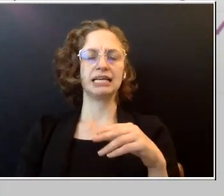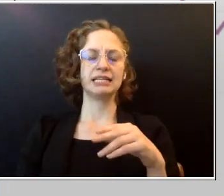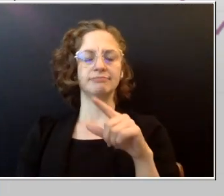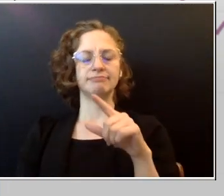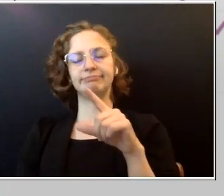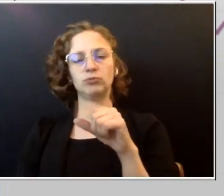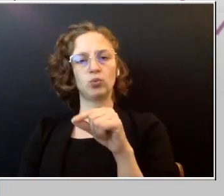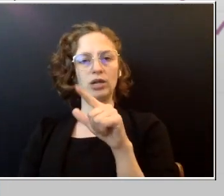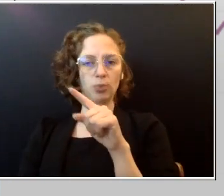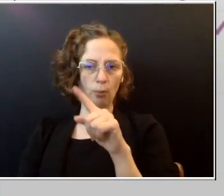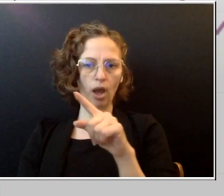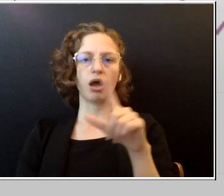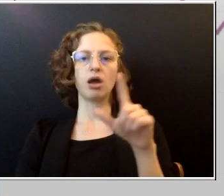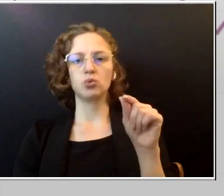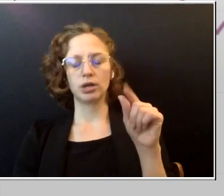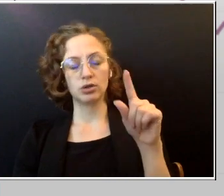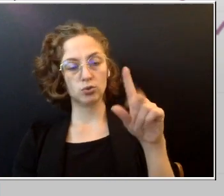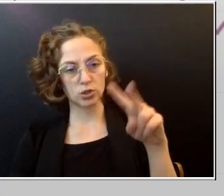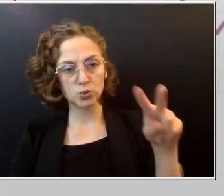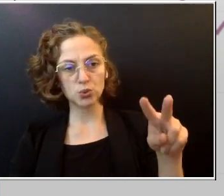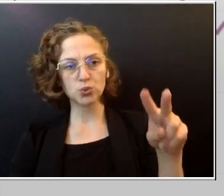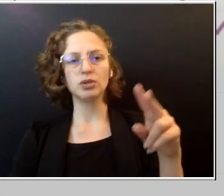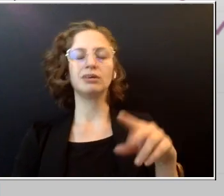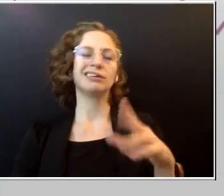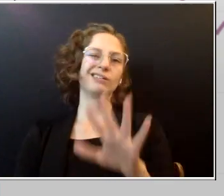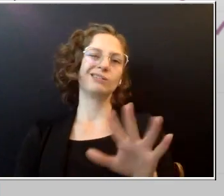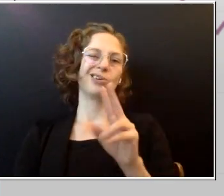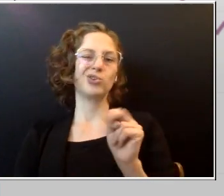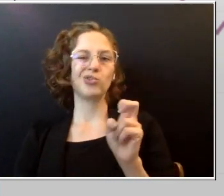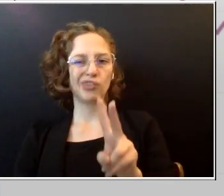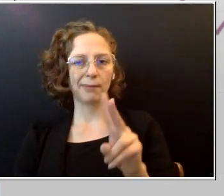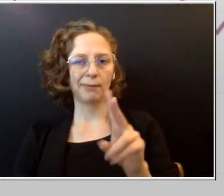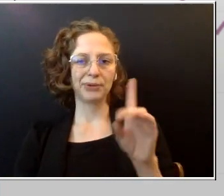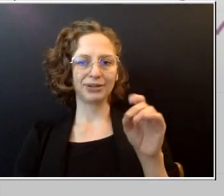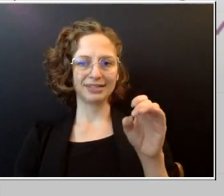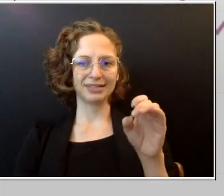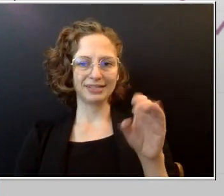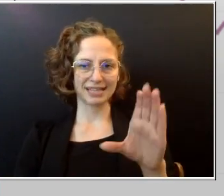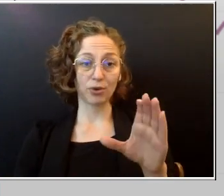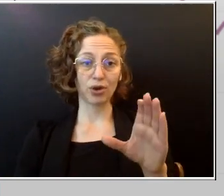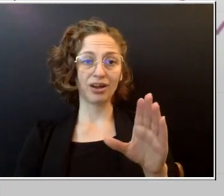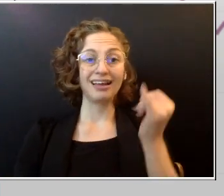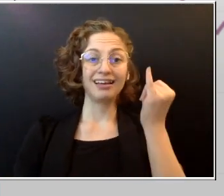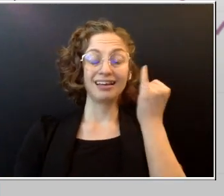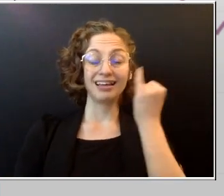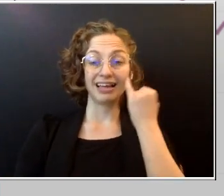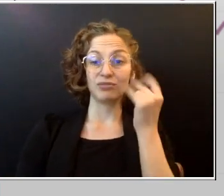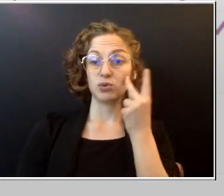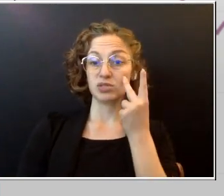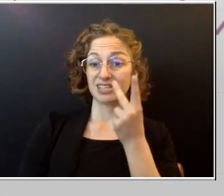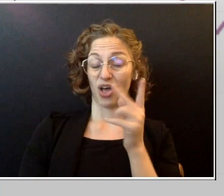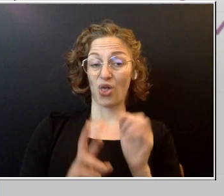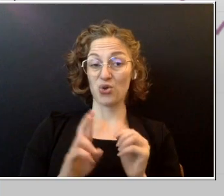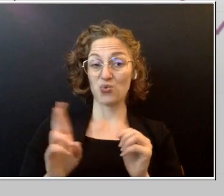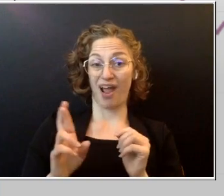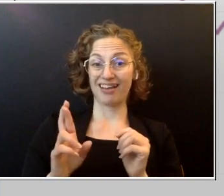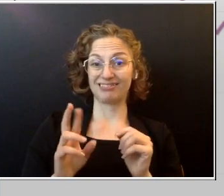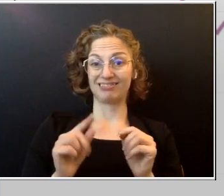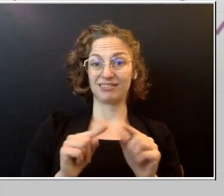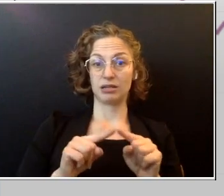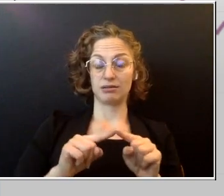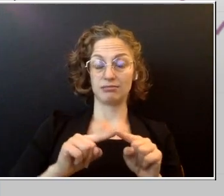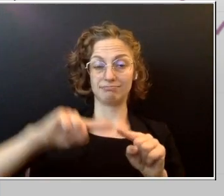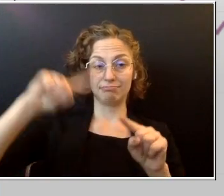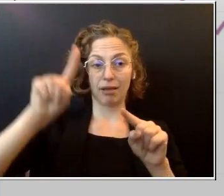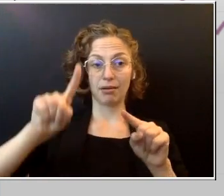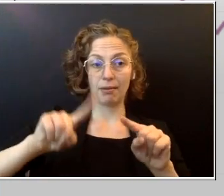2022. Obviously, if you look to the far right of that, that is all that time from that from that second largest spike